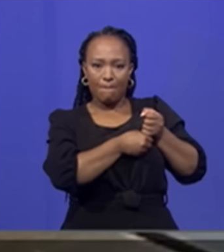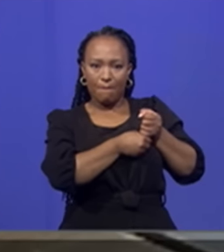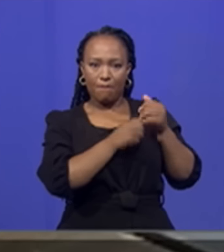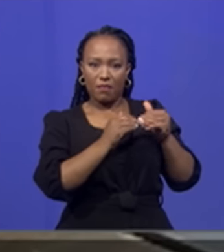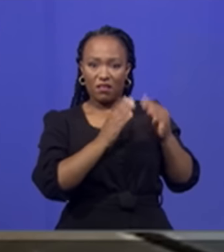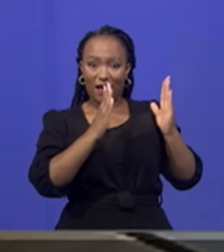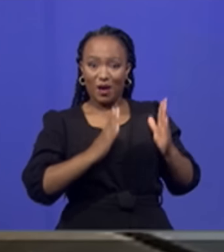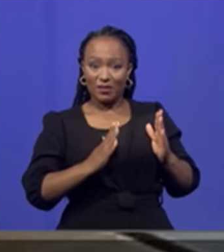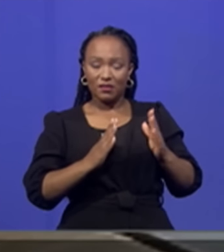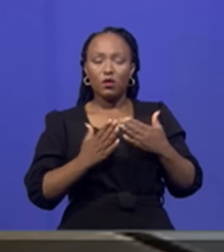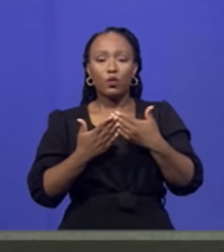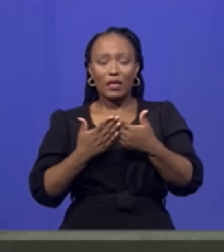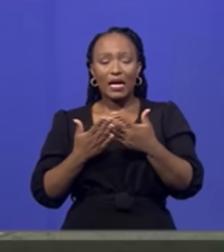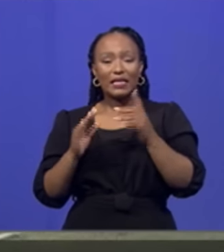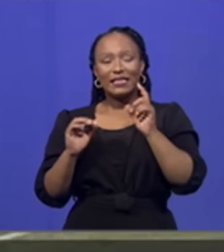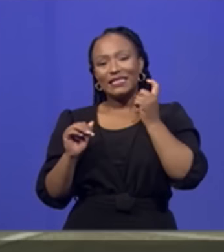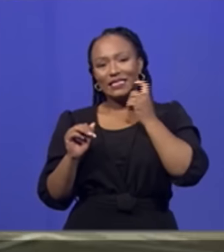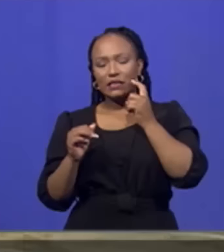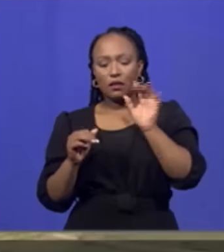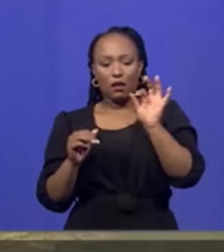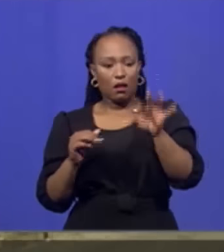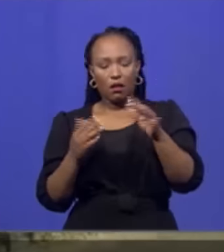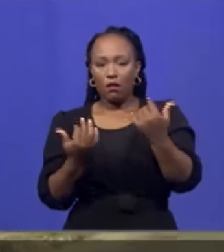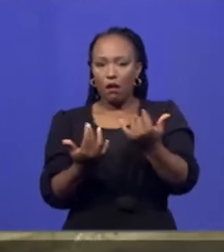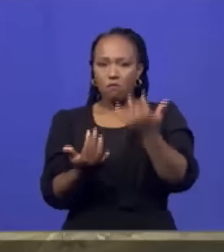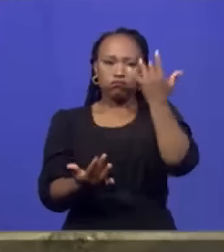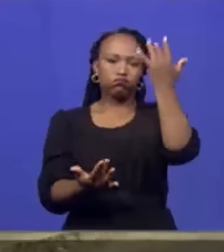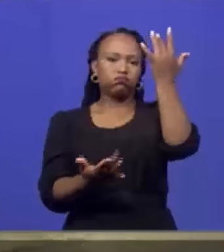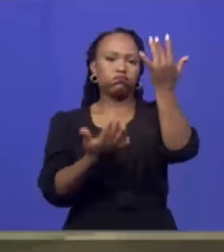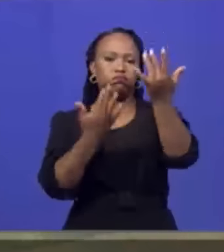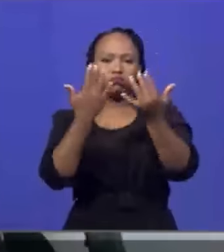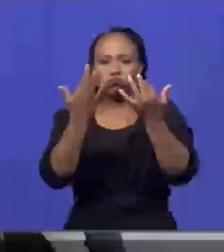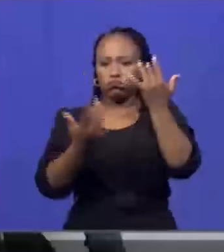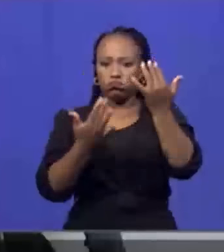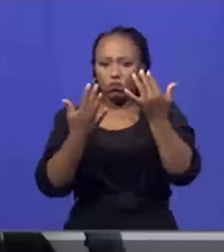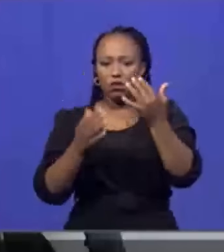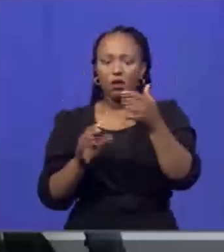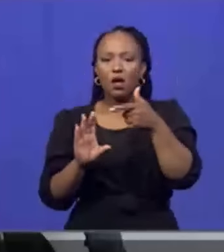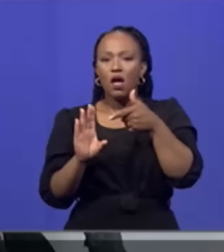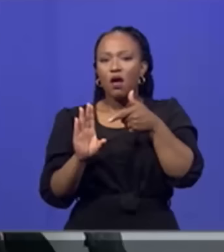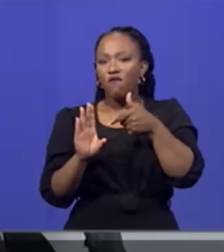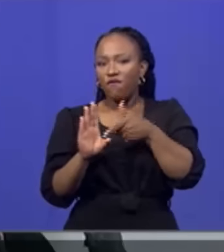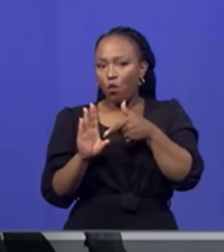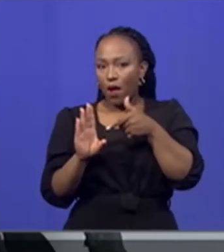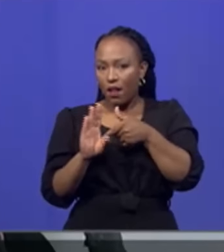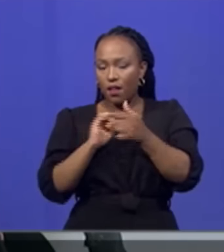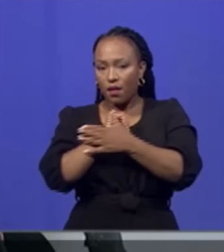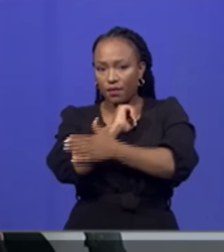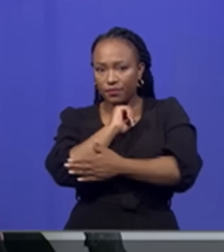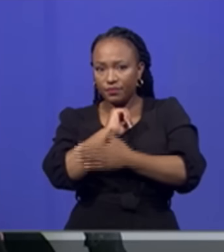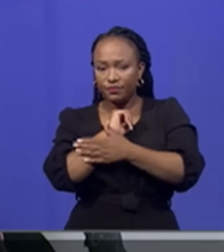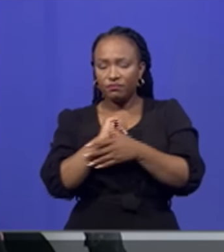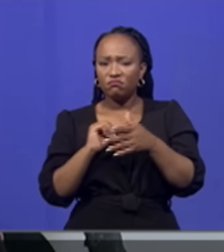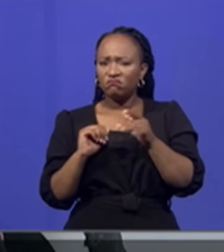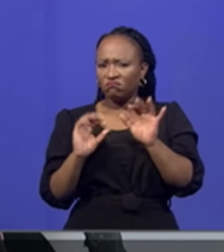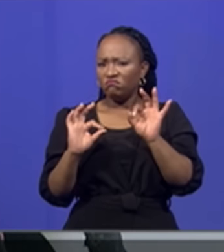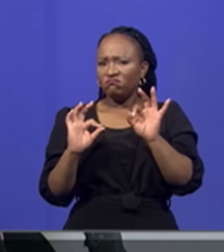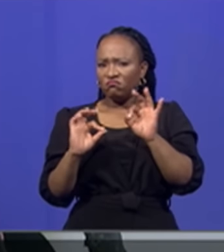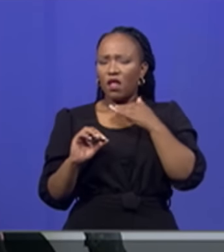serious fires or explosions. We would like to assure South Africans that fuel supplies in the country remain stable